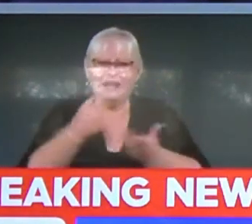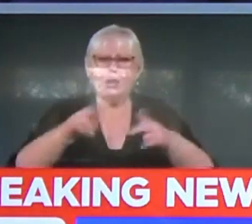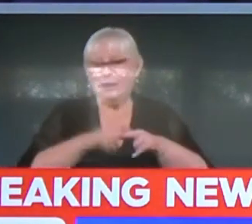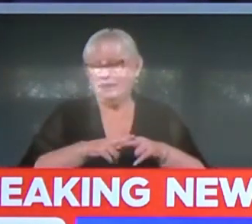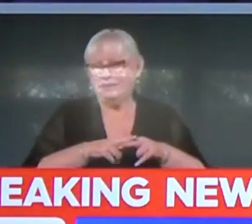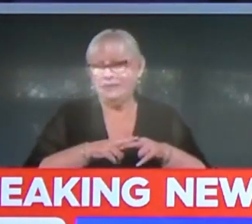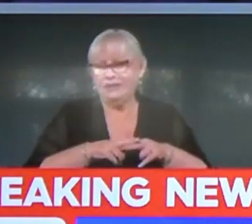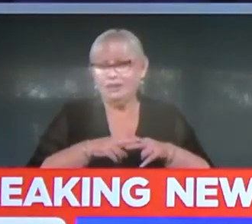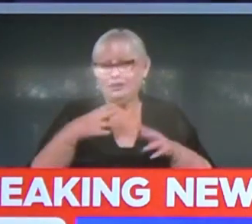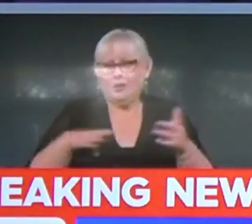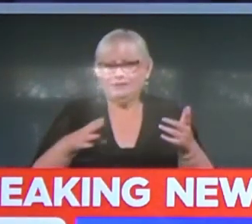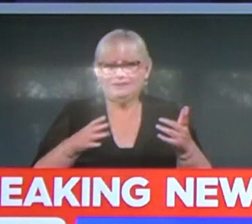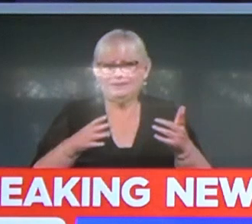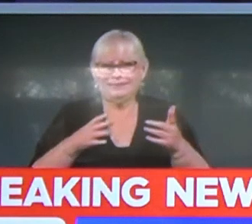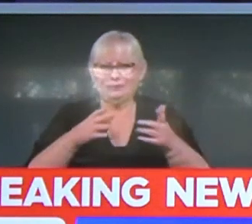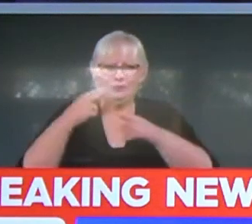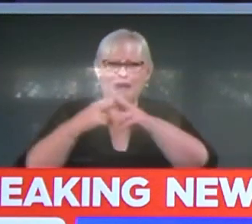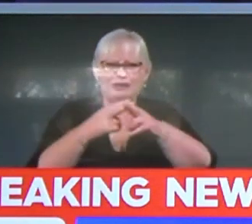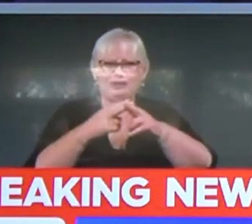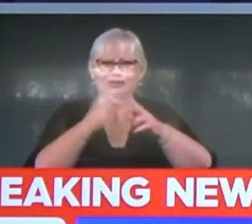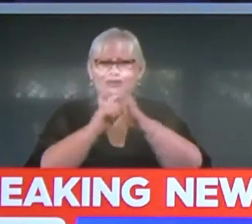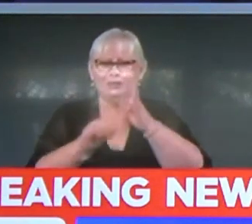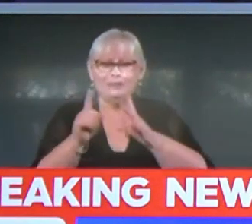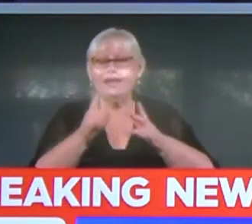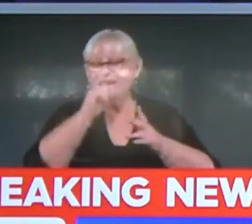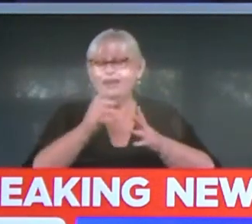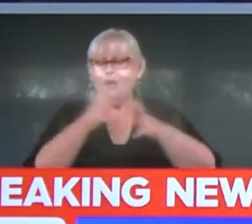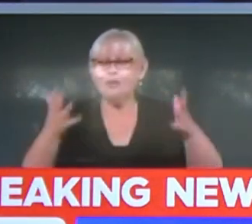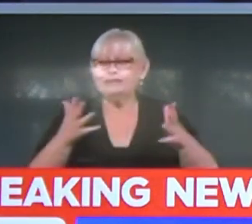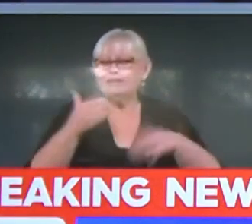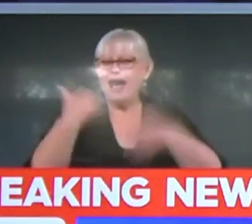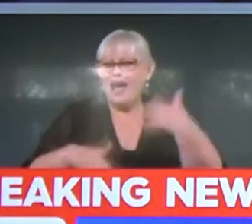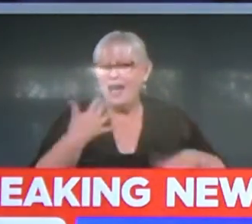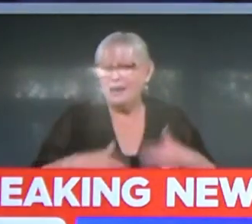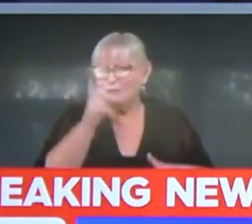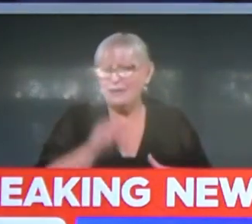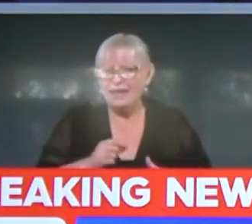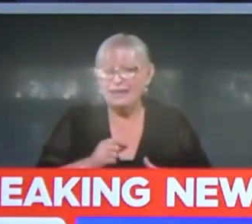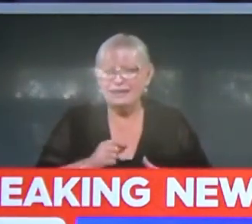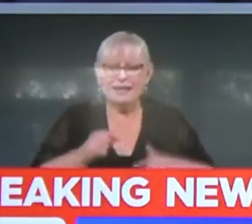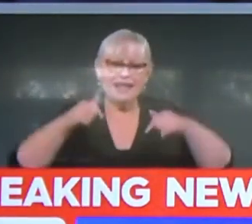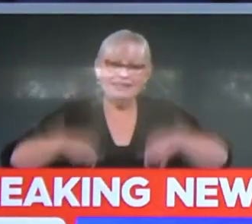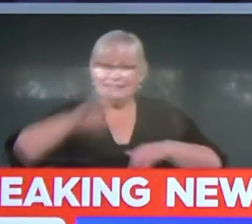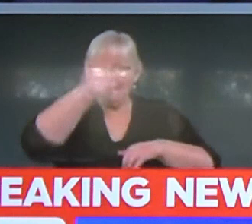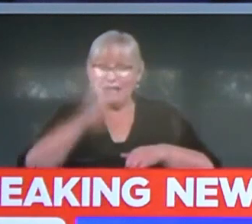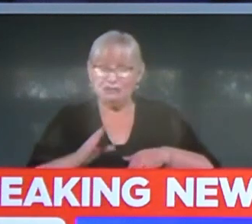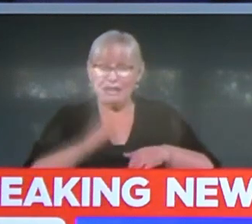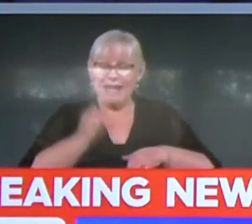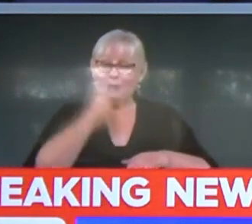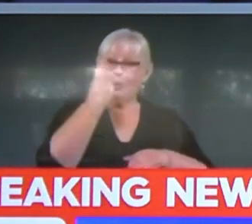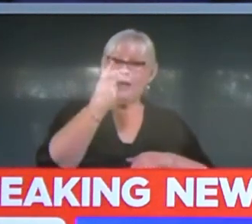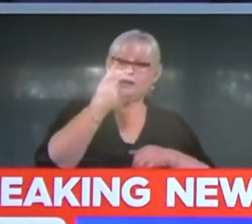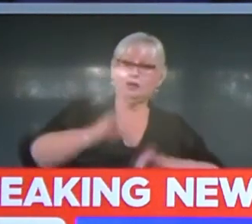could rush to causing great and unnecessary harm, because understand this country is not dealing with one